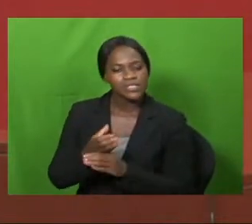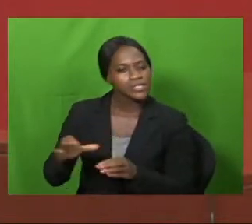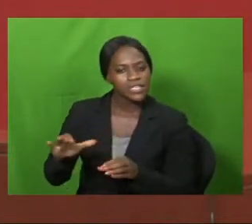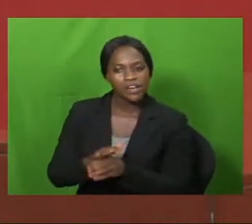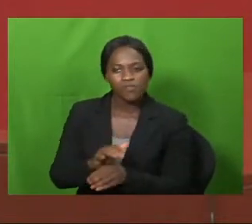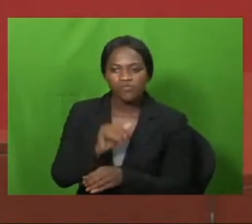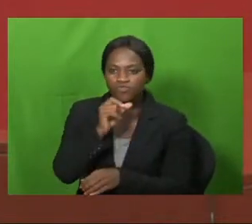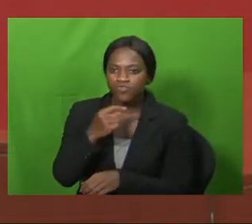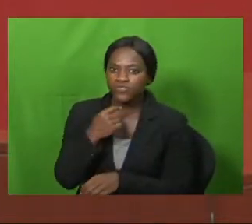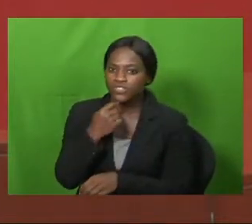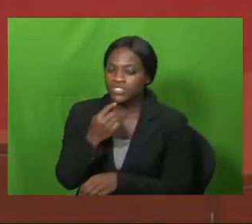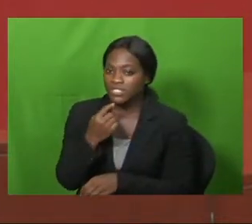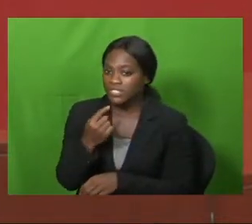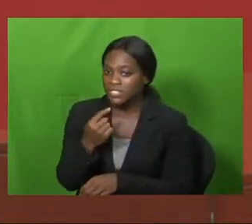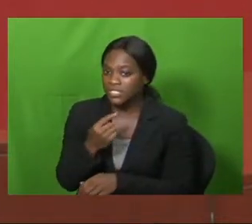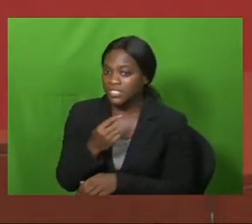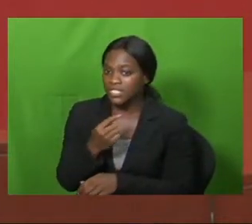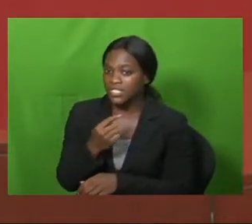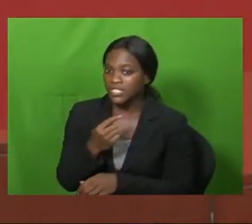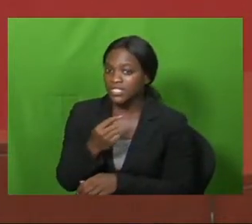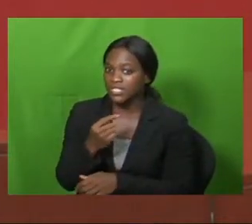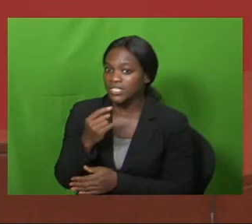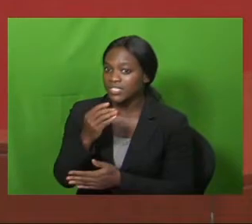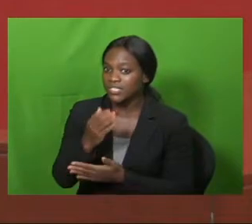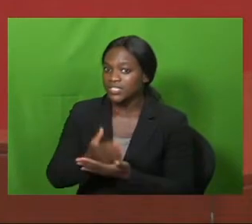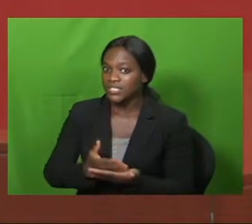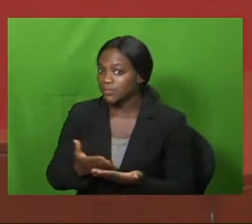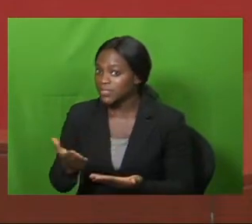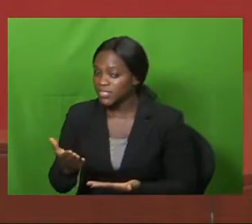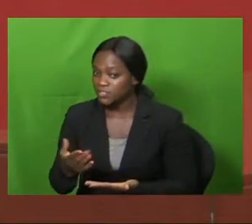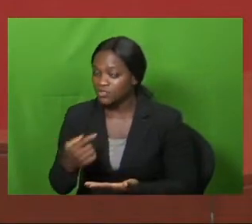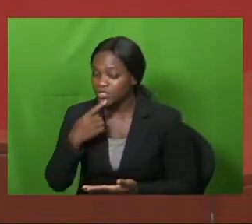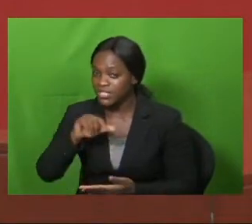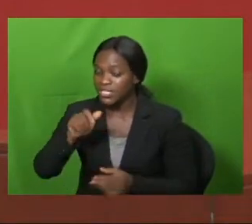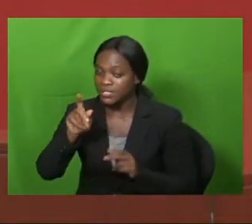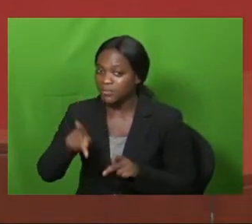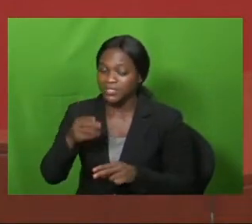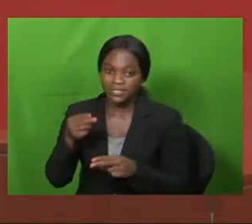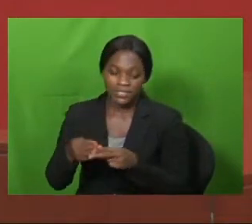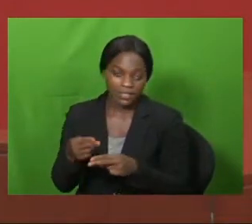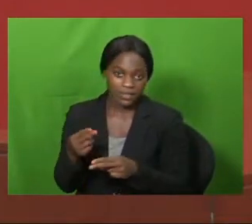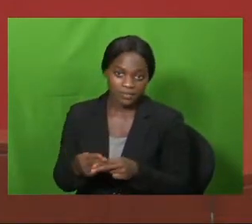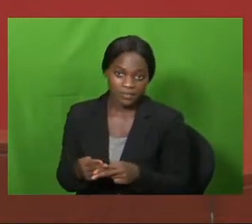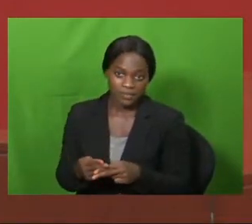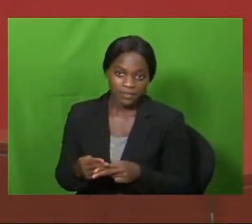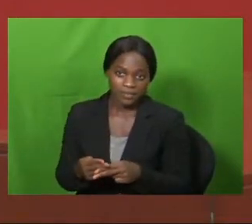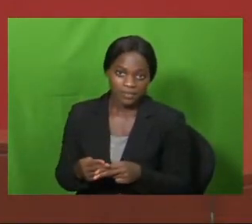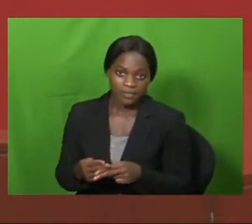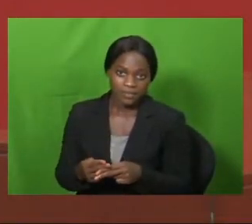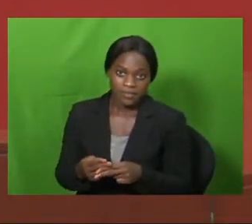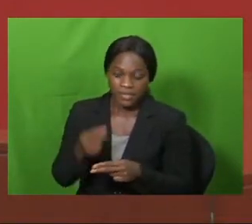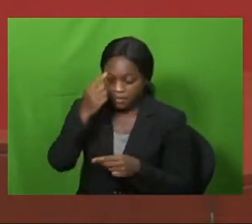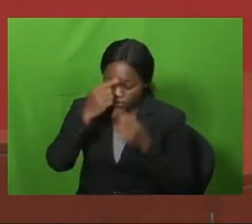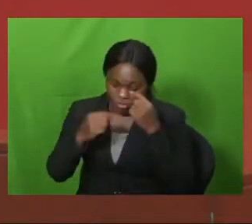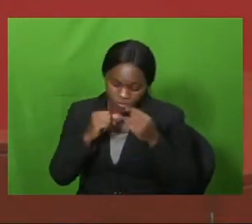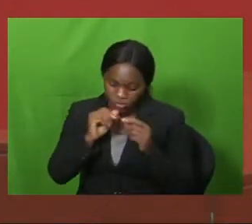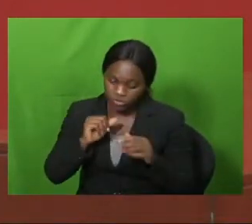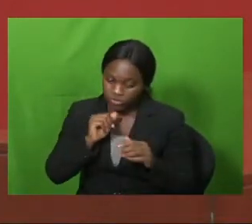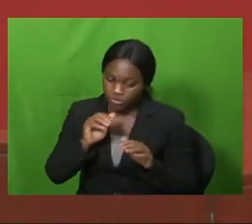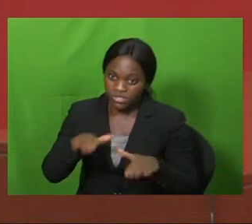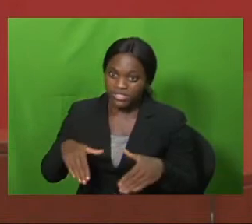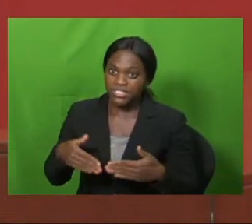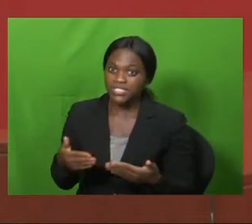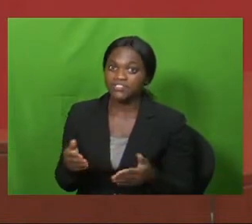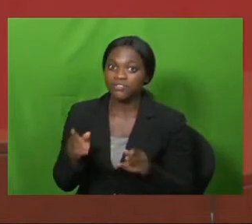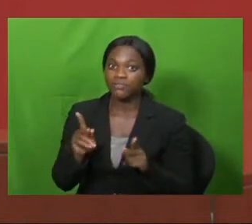that you don't specifically mention anybody's name. Because I'm not going to give that person the right of rejoinder or